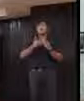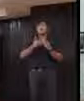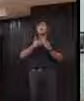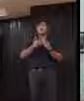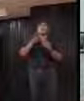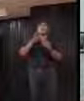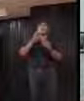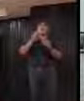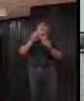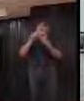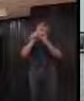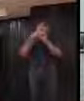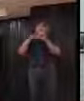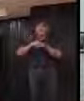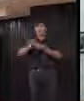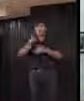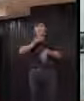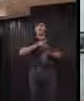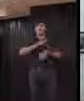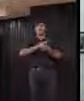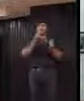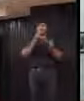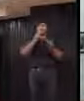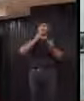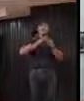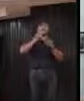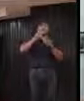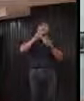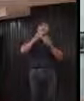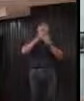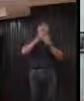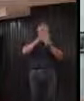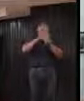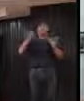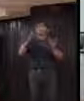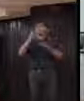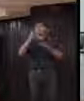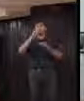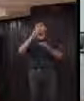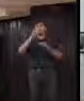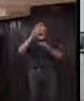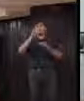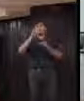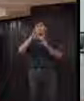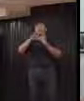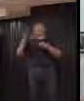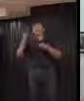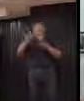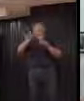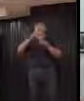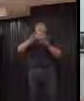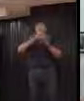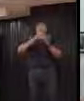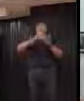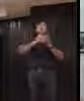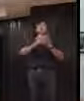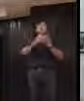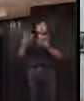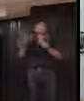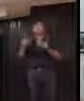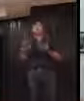35A, one of the benefits of deleting 370 is that 35 also goes. That's the point. And I still